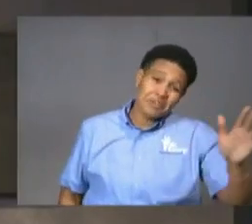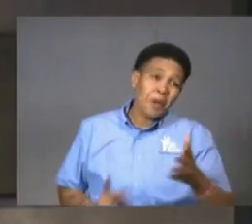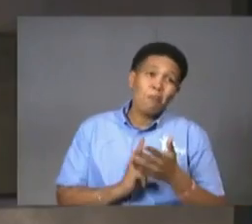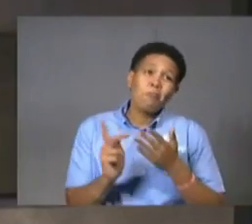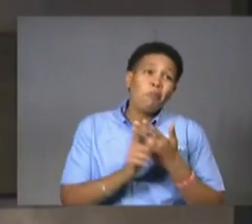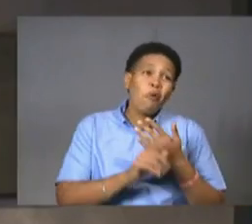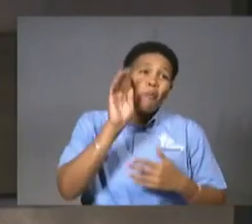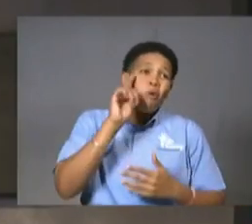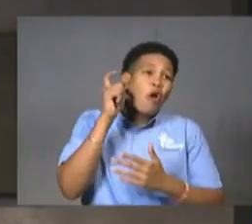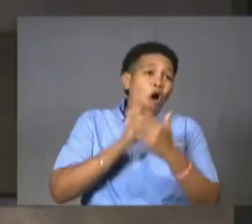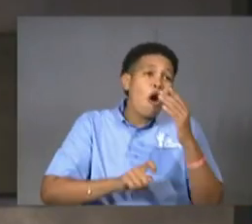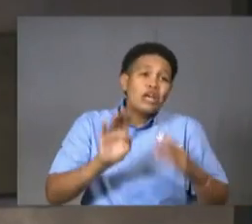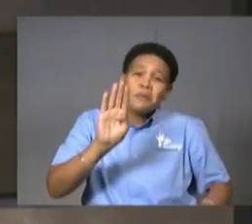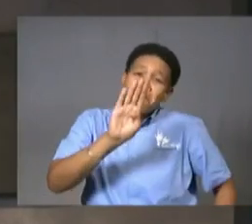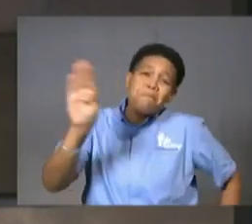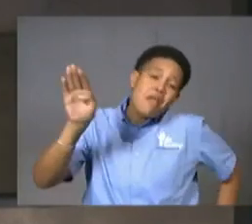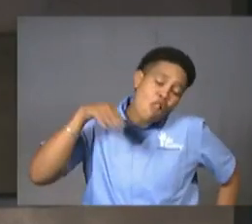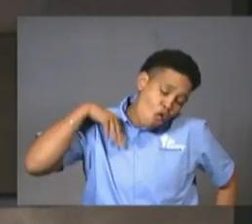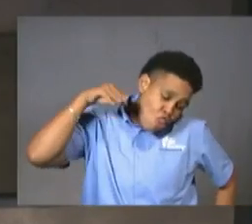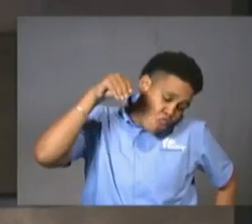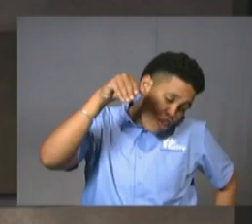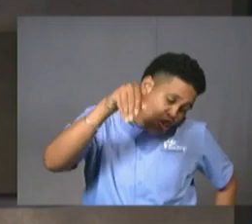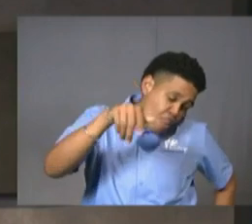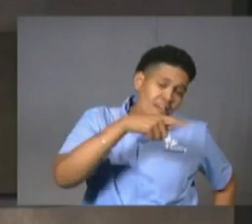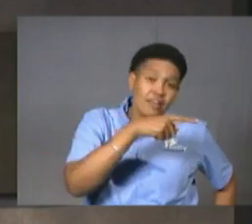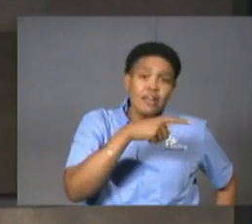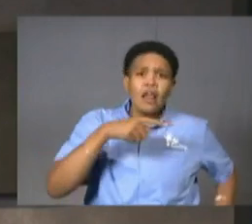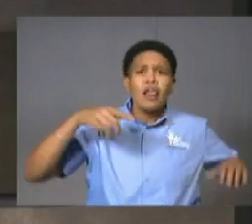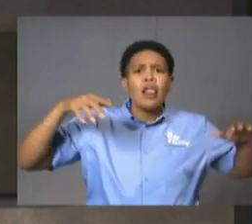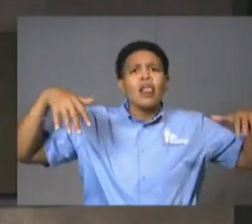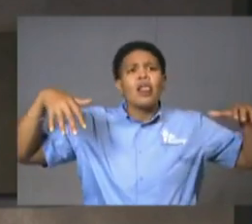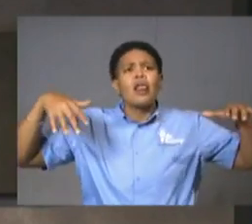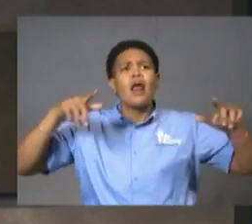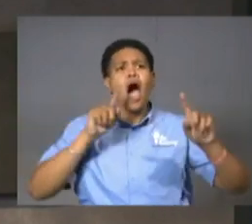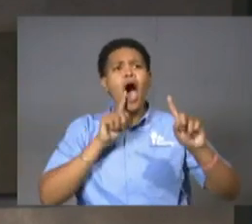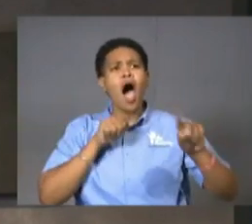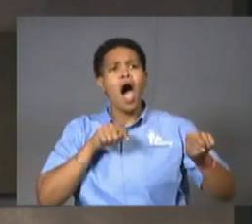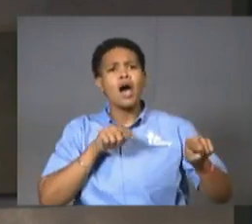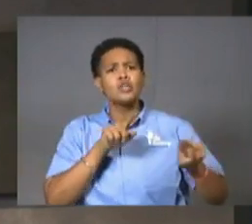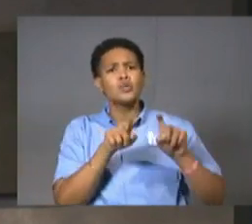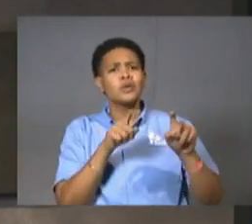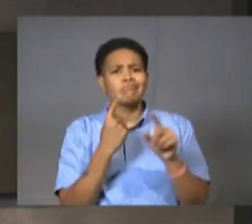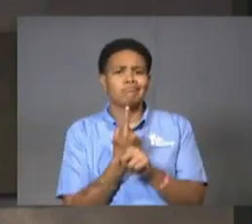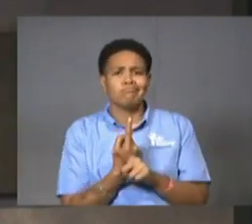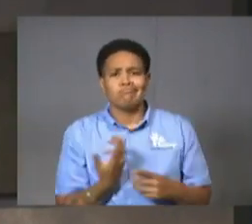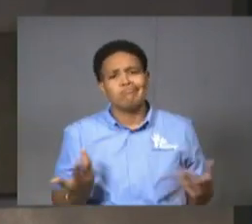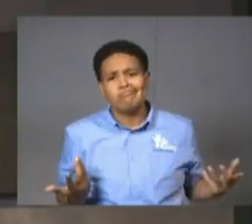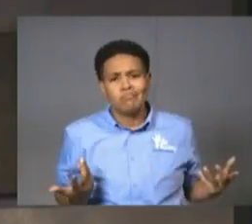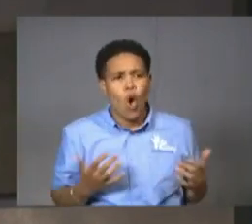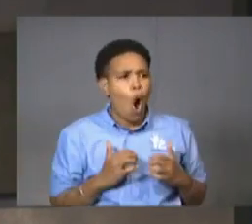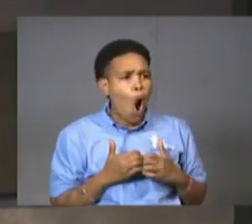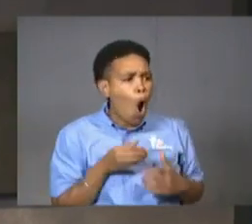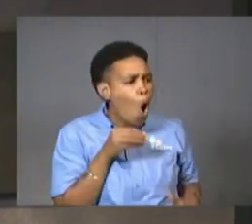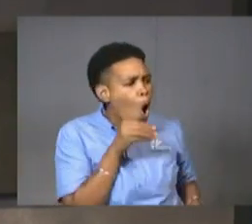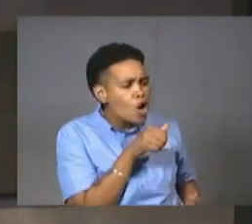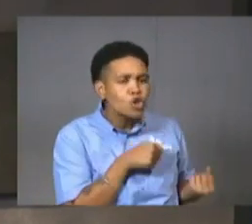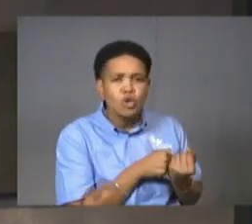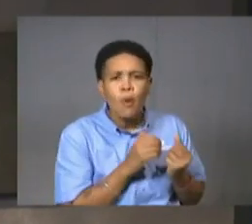cost billions of dollars. They have not credibly answered that question as to how they would finance